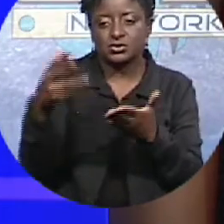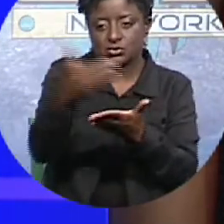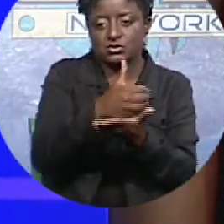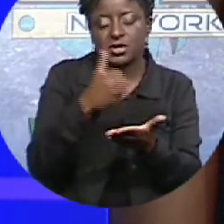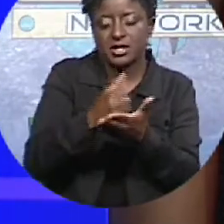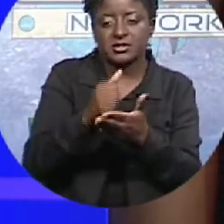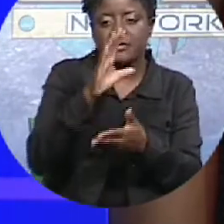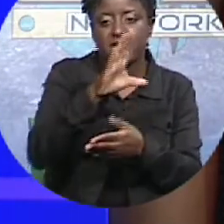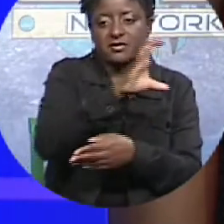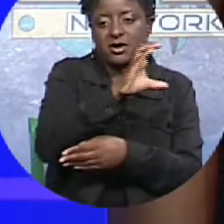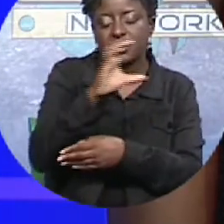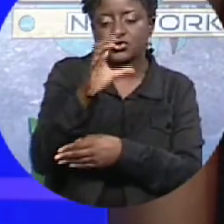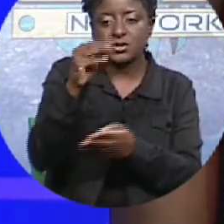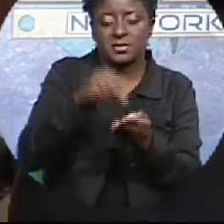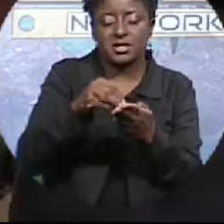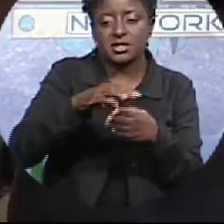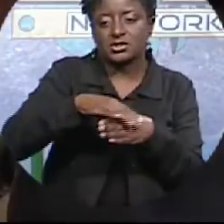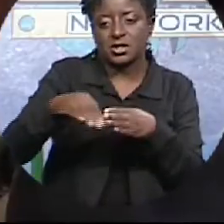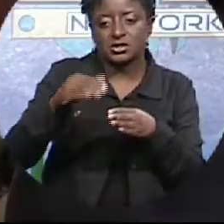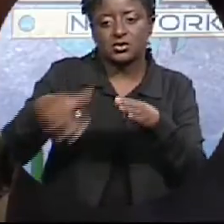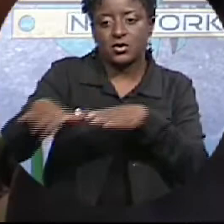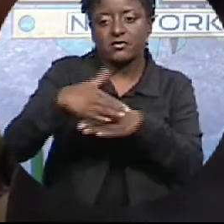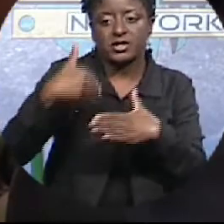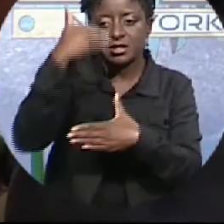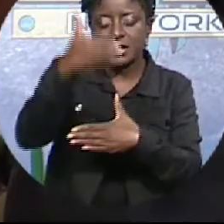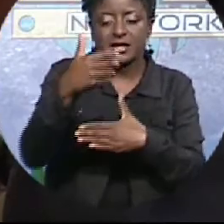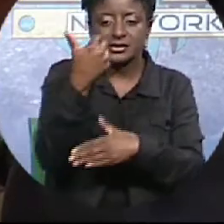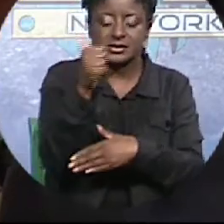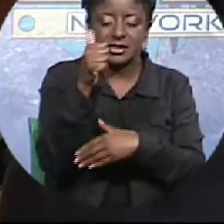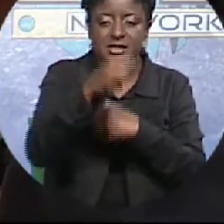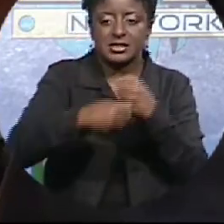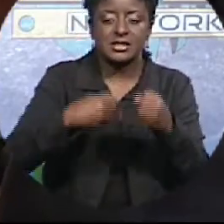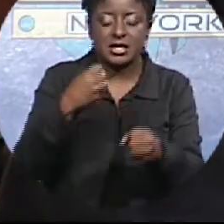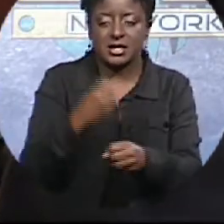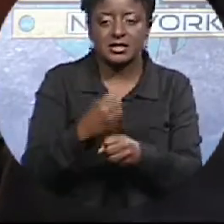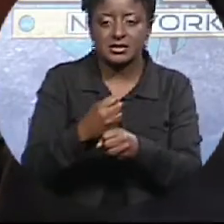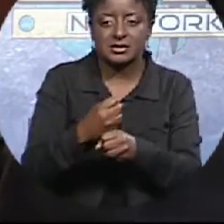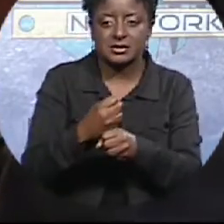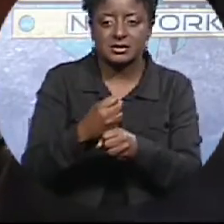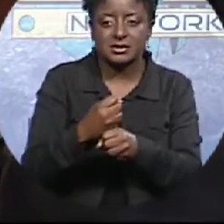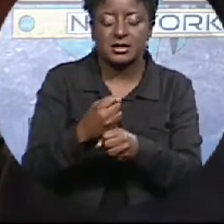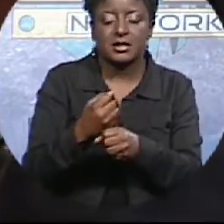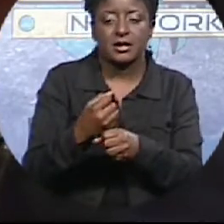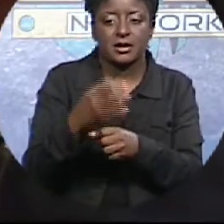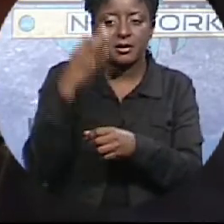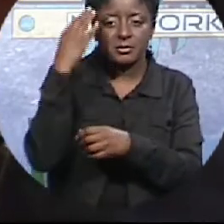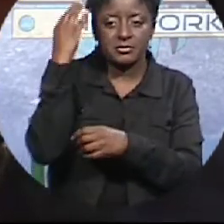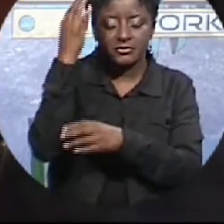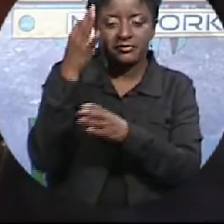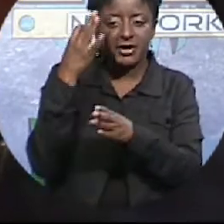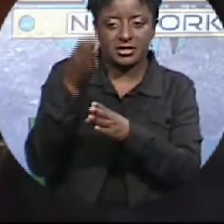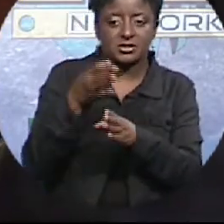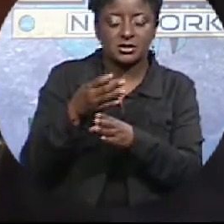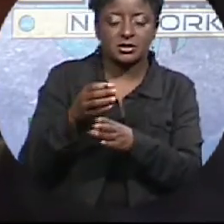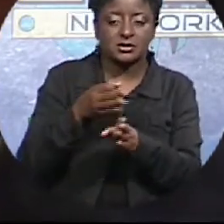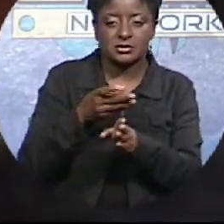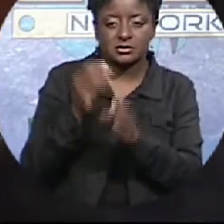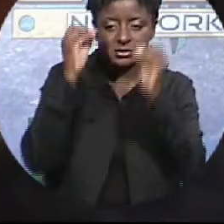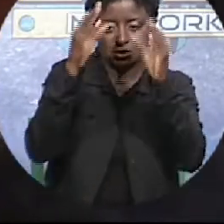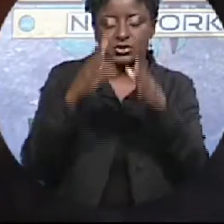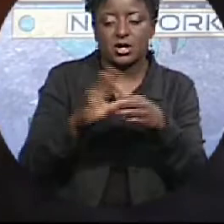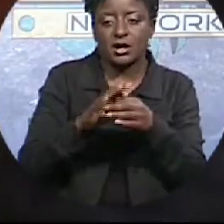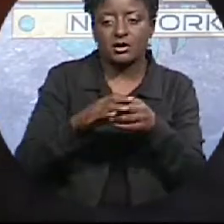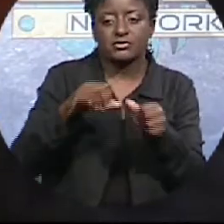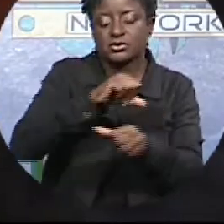through a major fundraising campaign. Carey, a professor of sociology and former dean of the College of Arts and Sciences at North